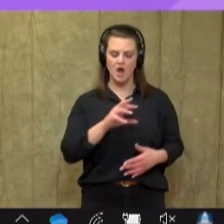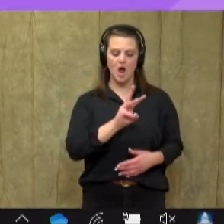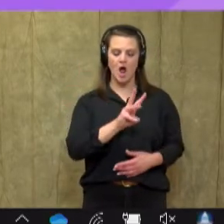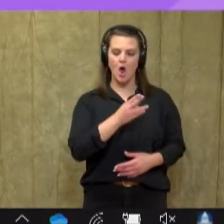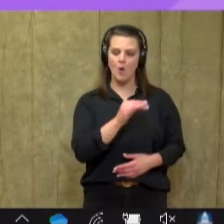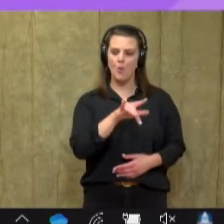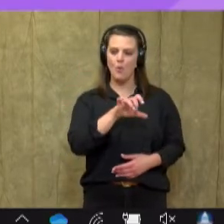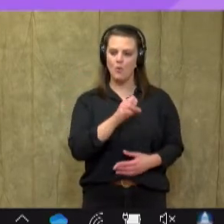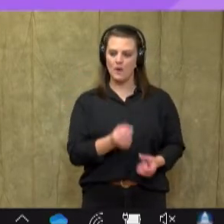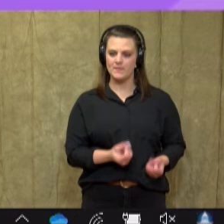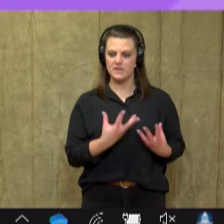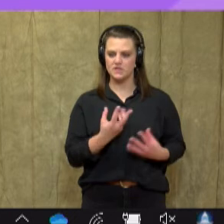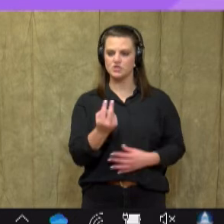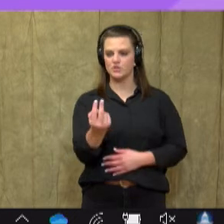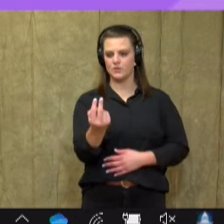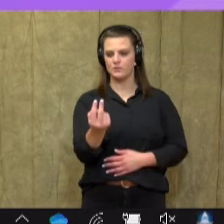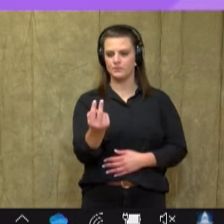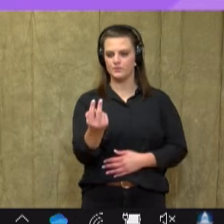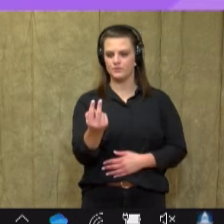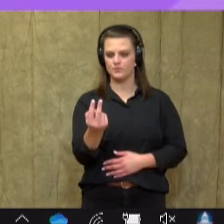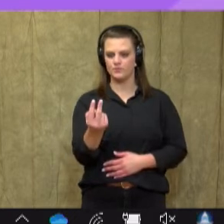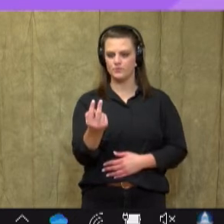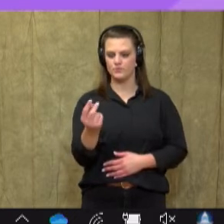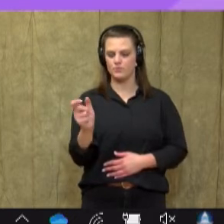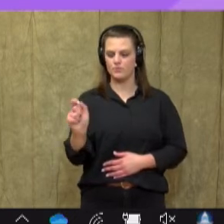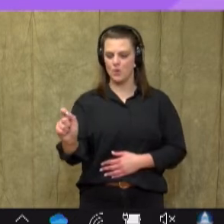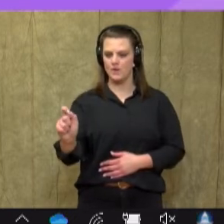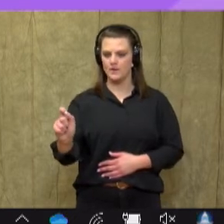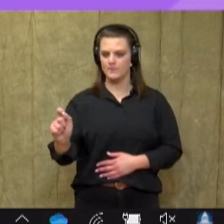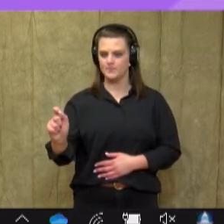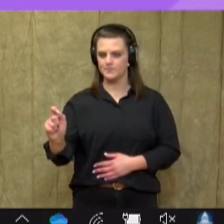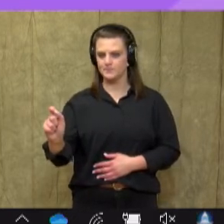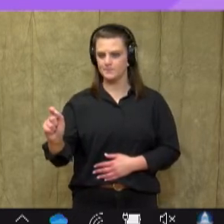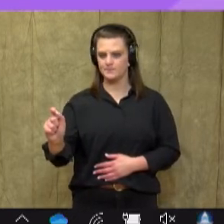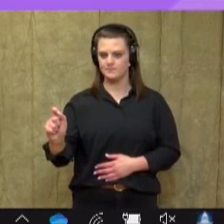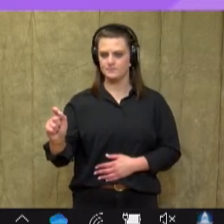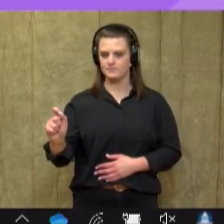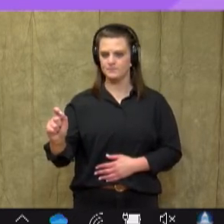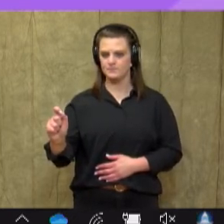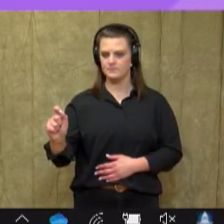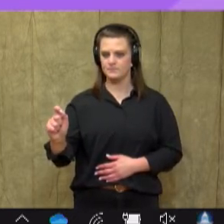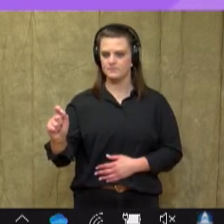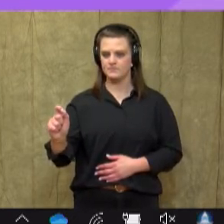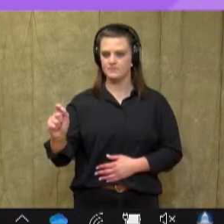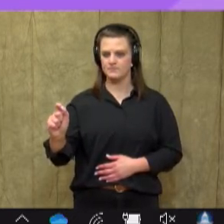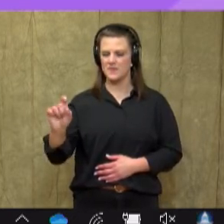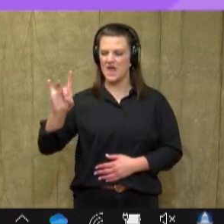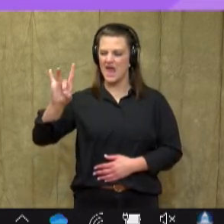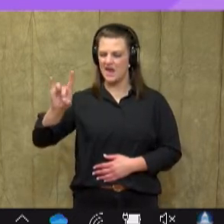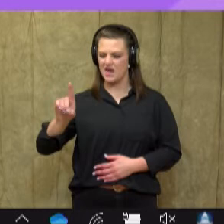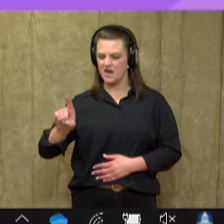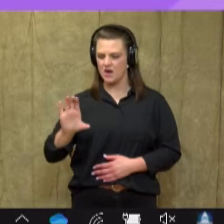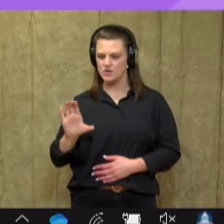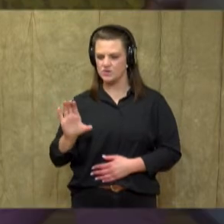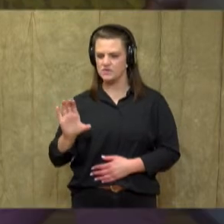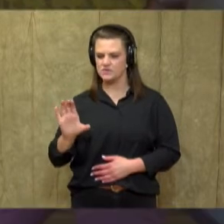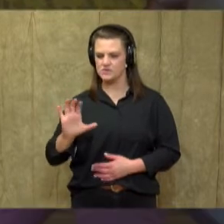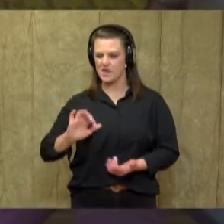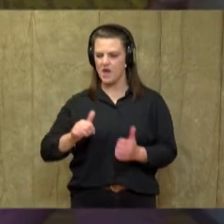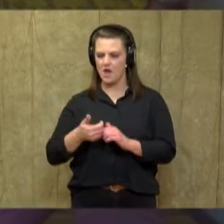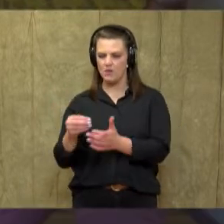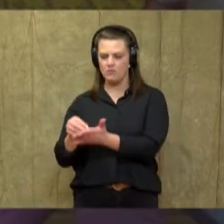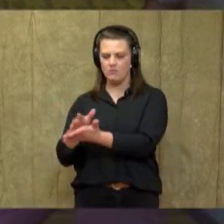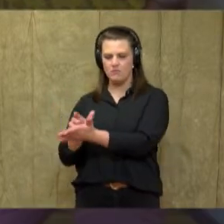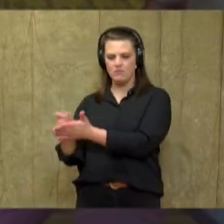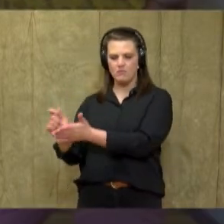holes. So I'm going to write 2, my decimal point, 8 hundredths. How would we